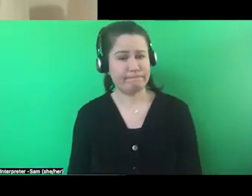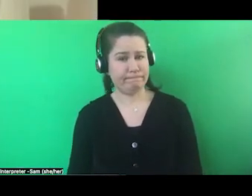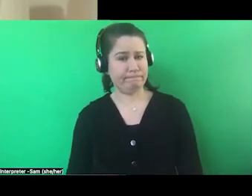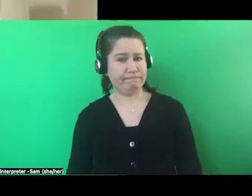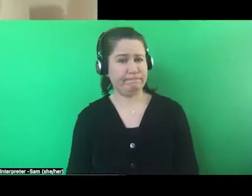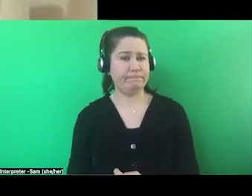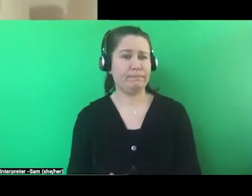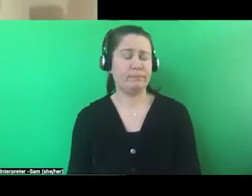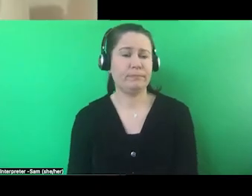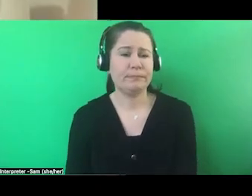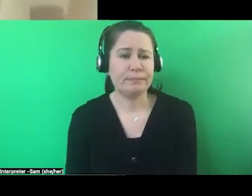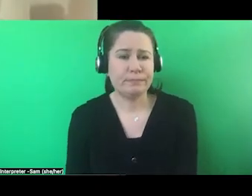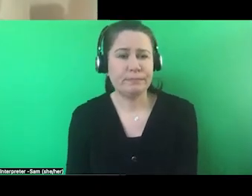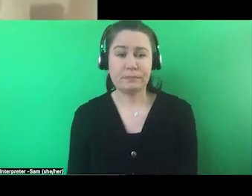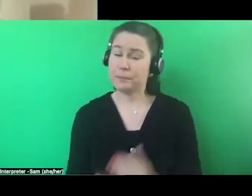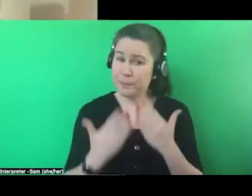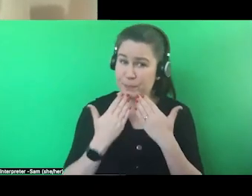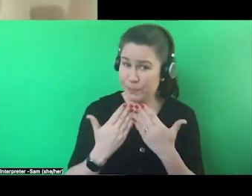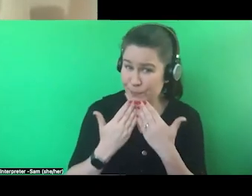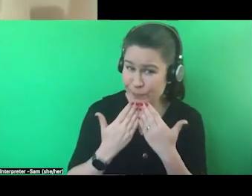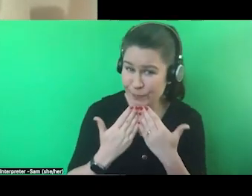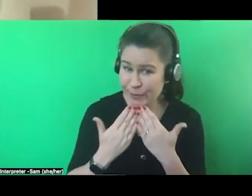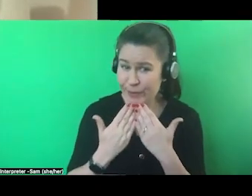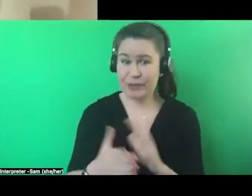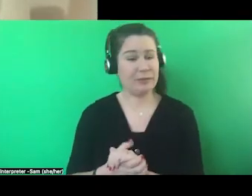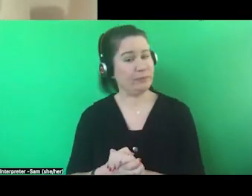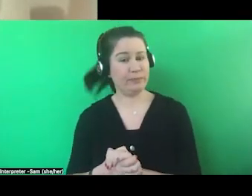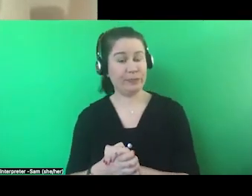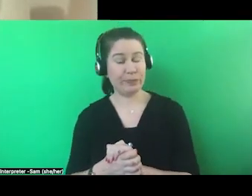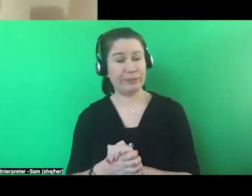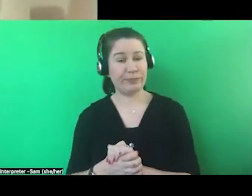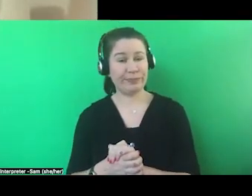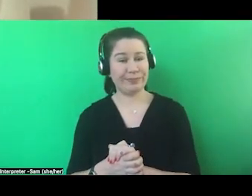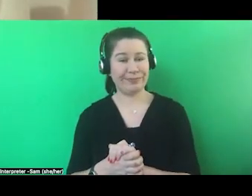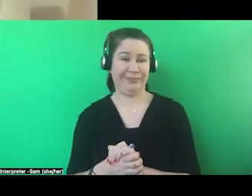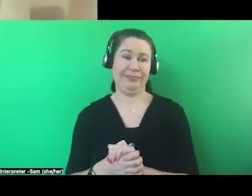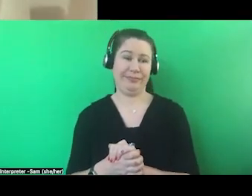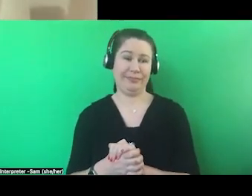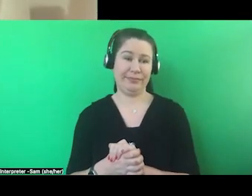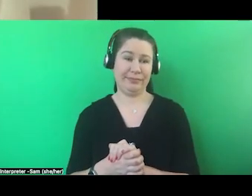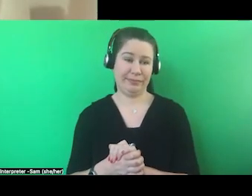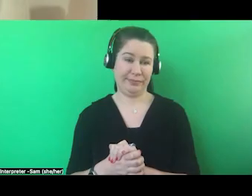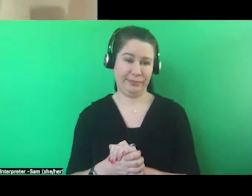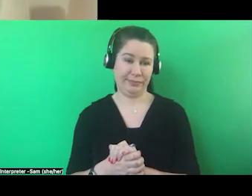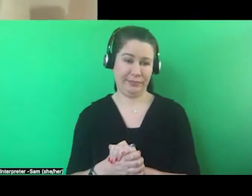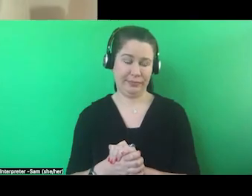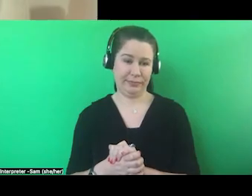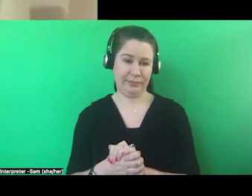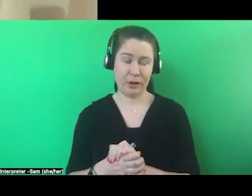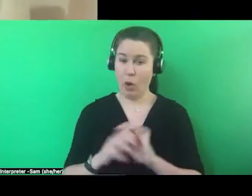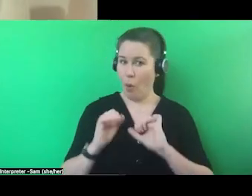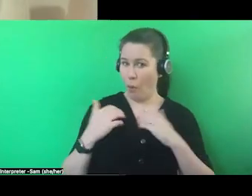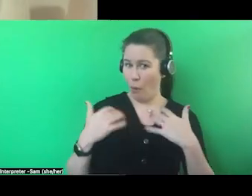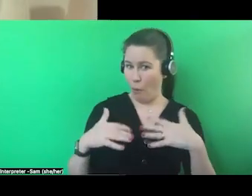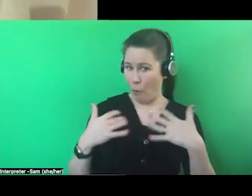Grazie mille Claire per Thank questo you, Claire. Thank you progetto. Grazie mille. E ti chiedo for che your cosa ti ha description